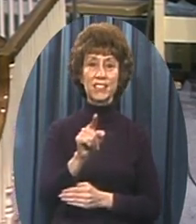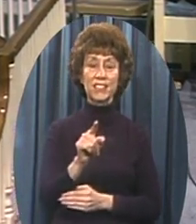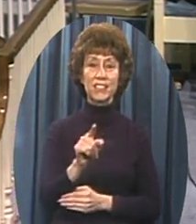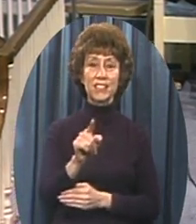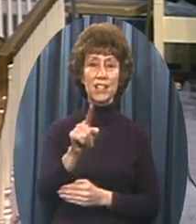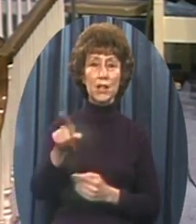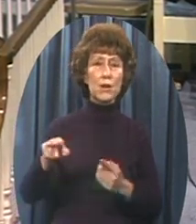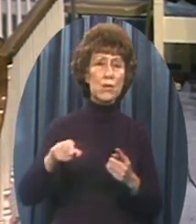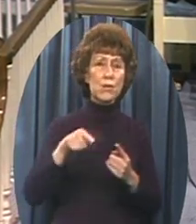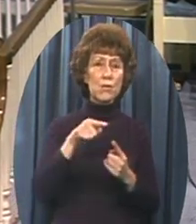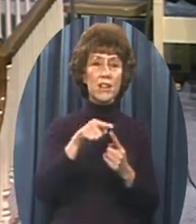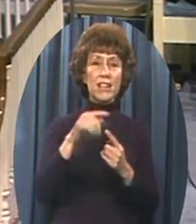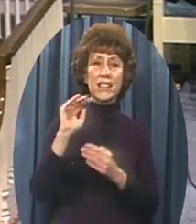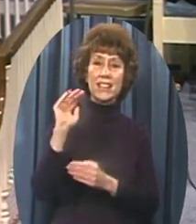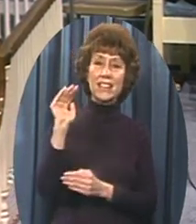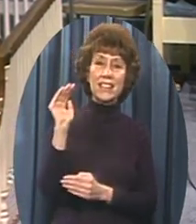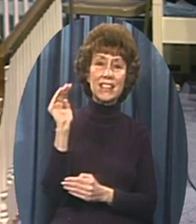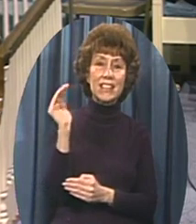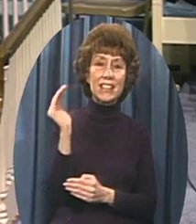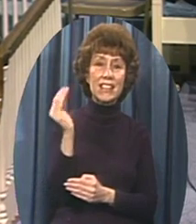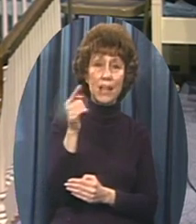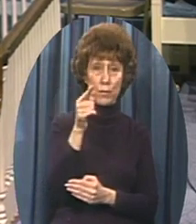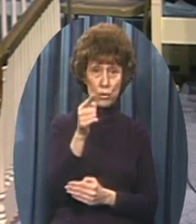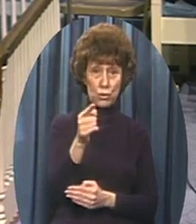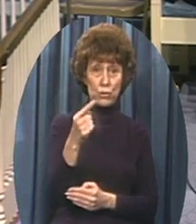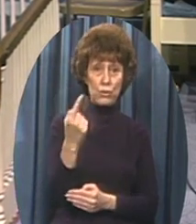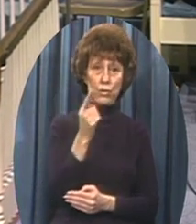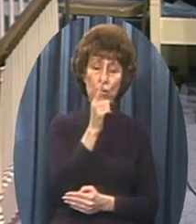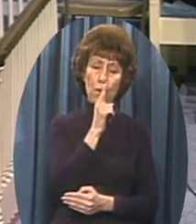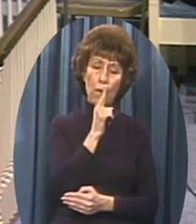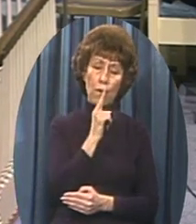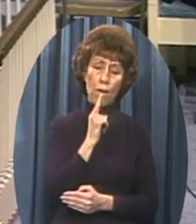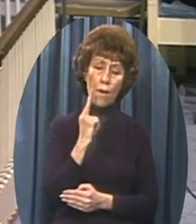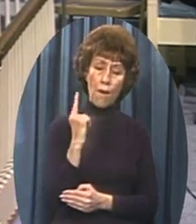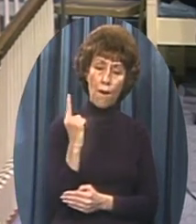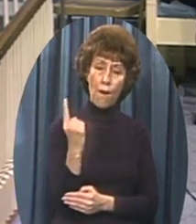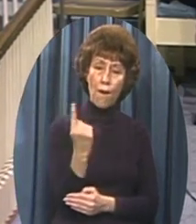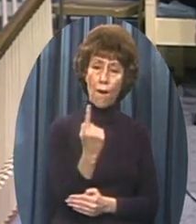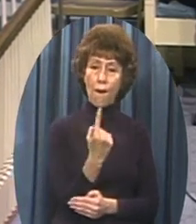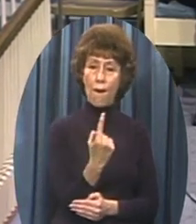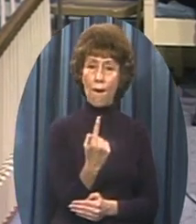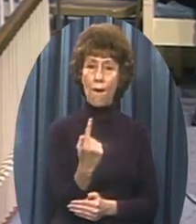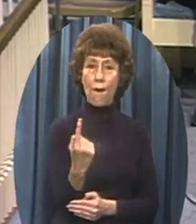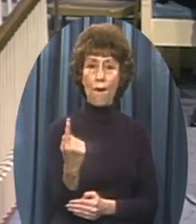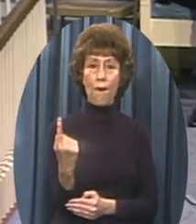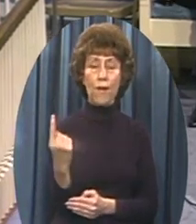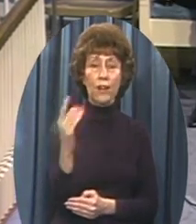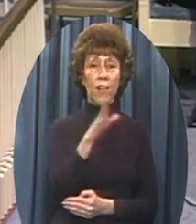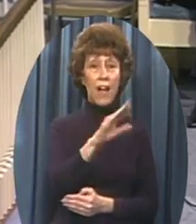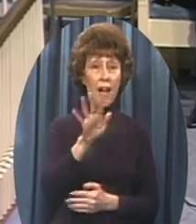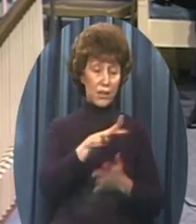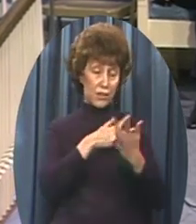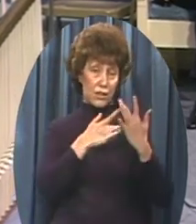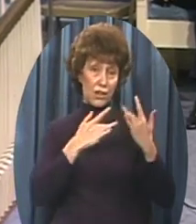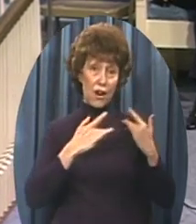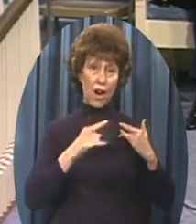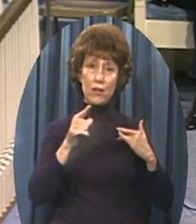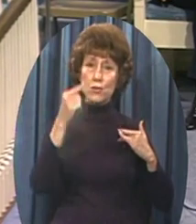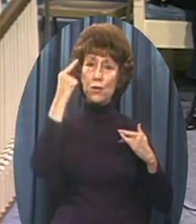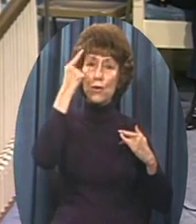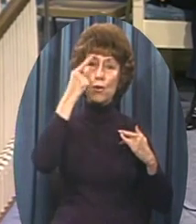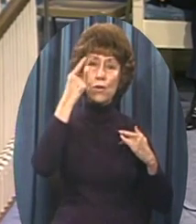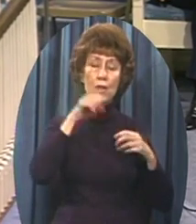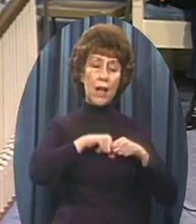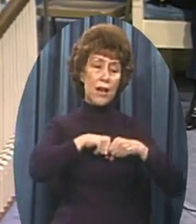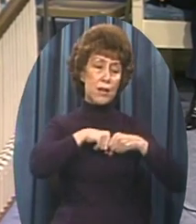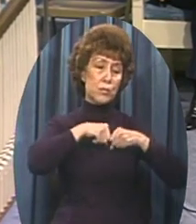So when it seems you're all alone and your heart would